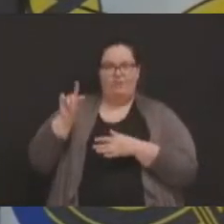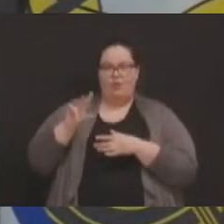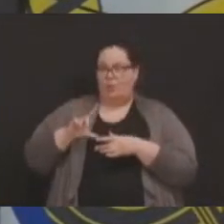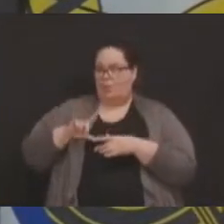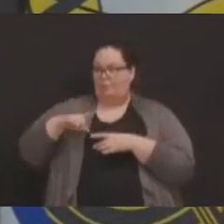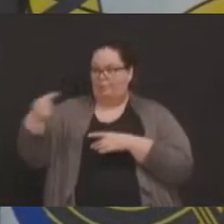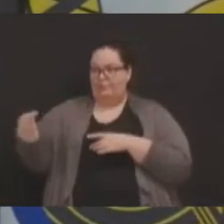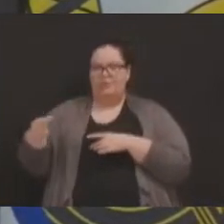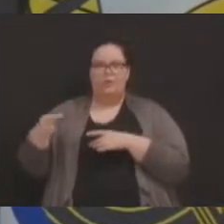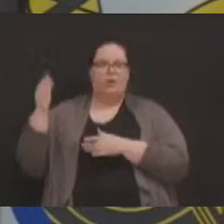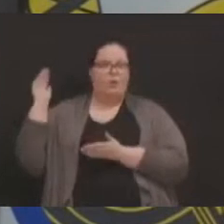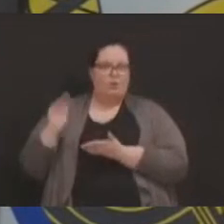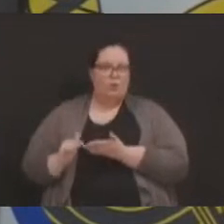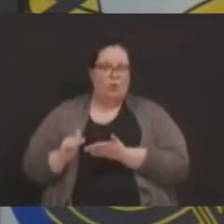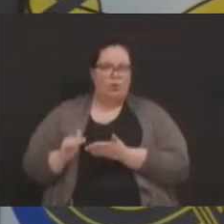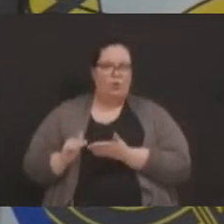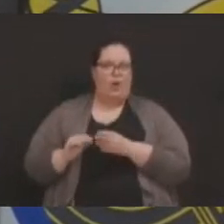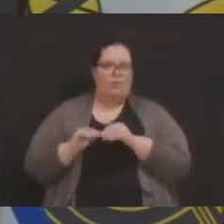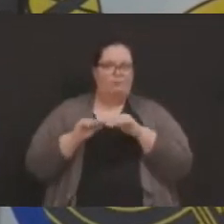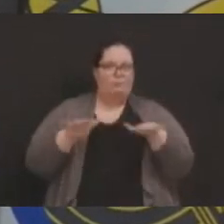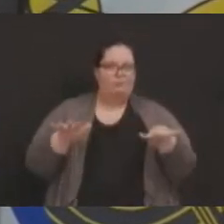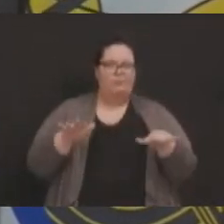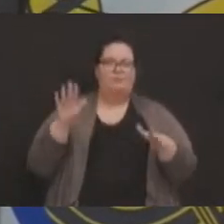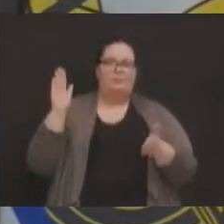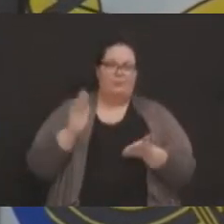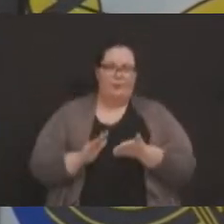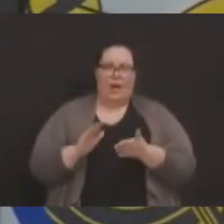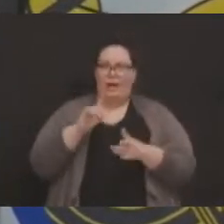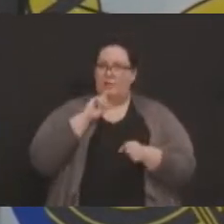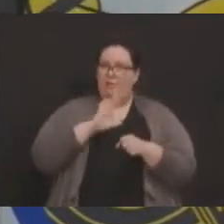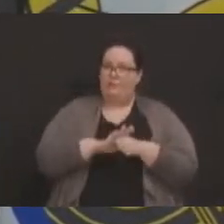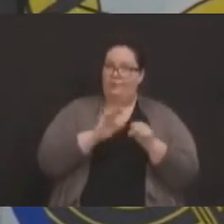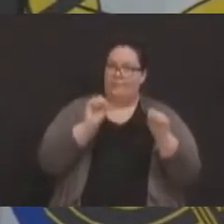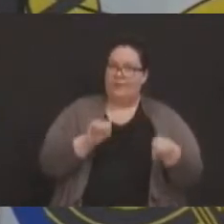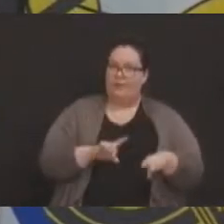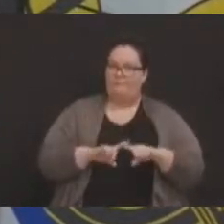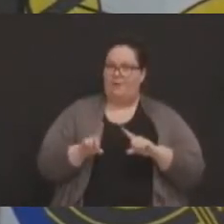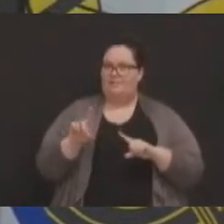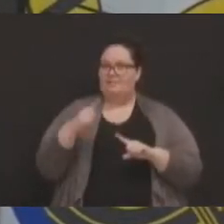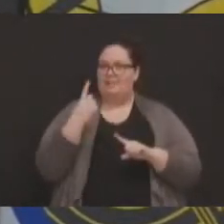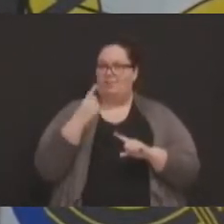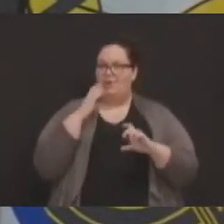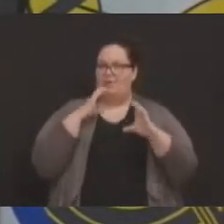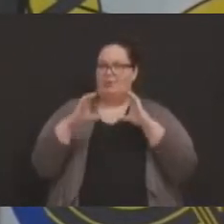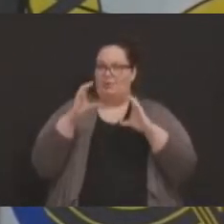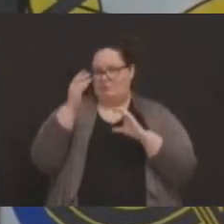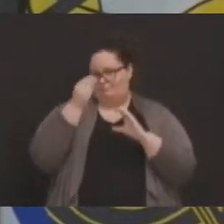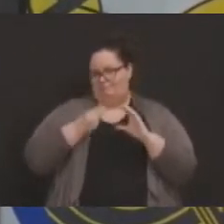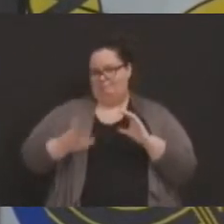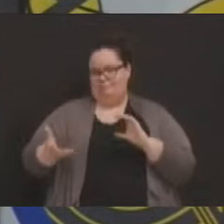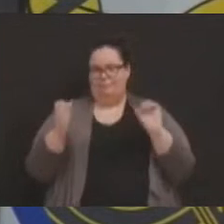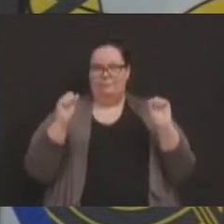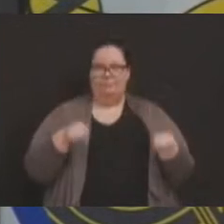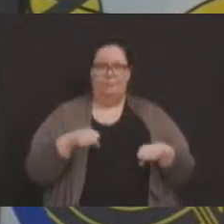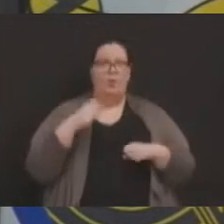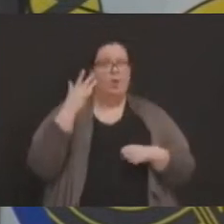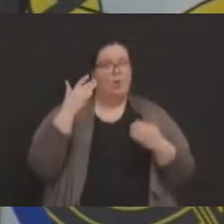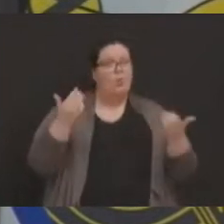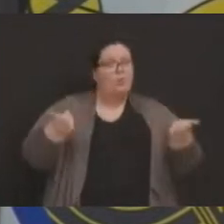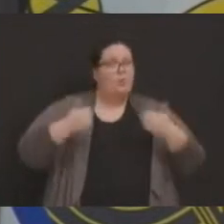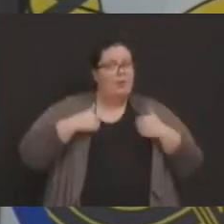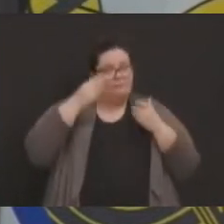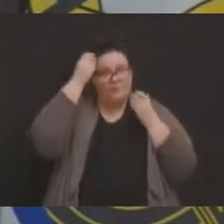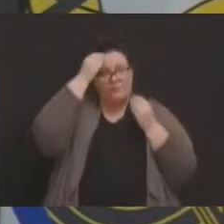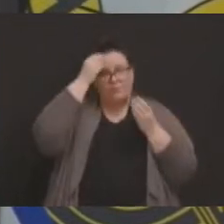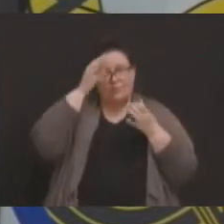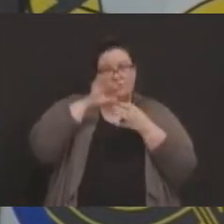we actually have a weekly flu report that has that in our document, so it could actually be on the website right now, so you actually